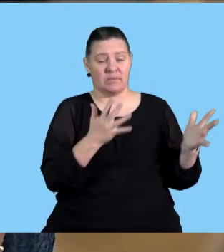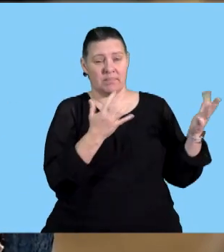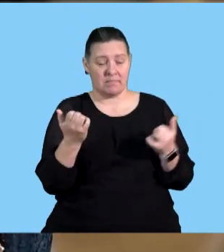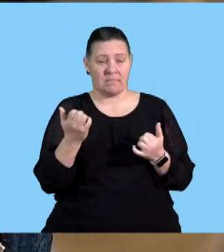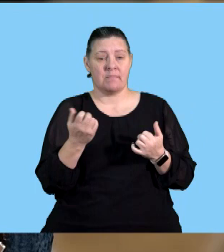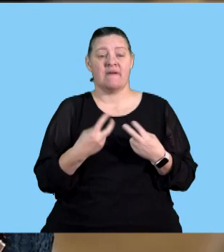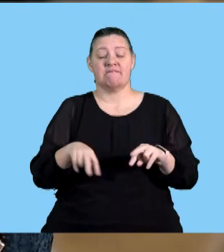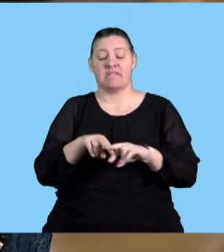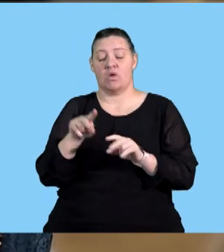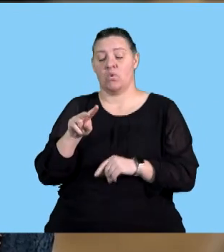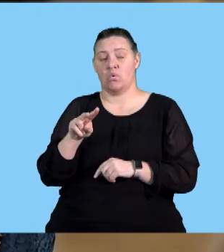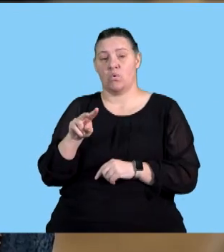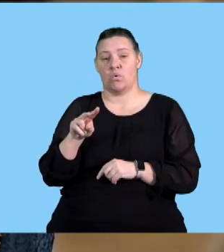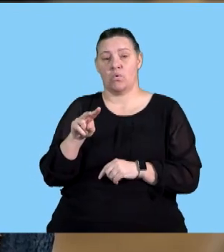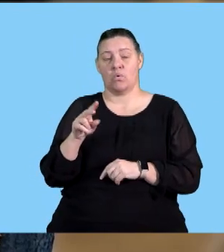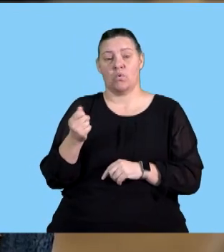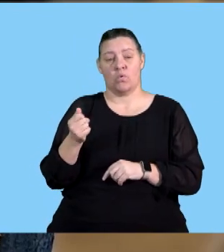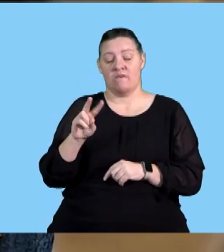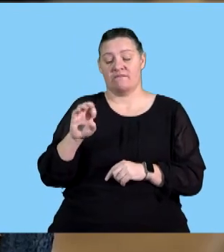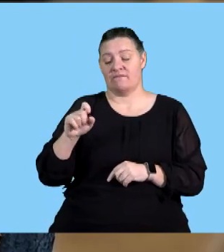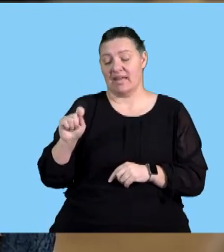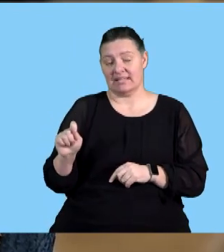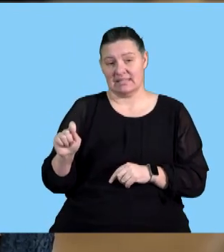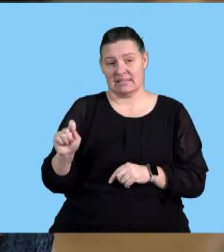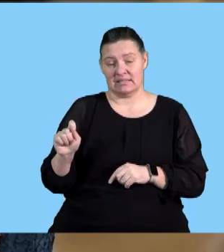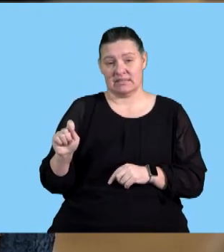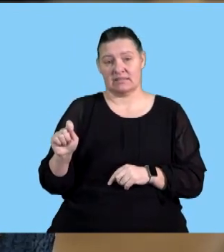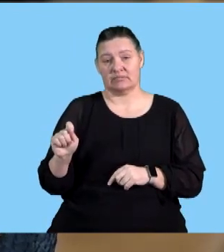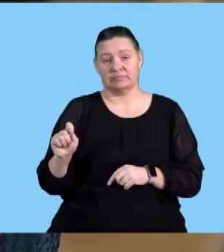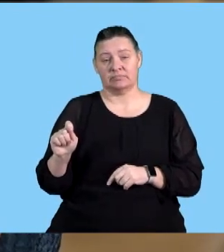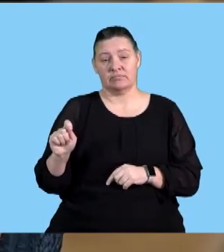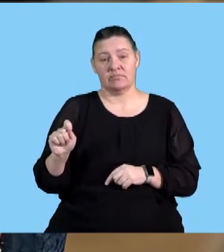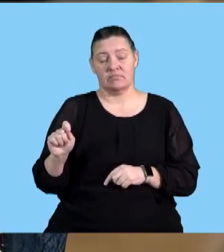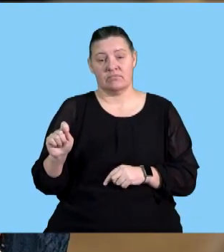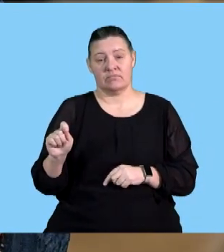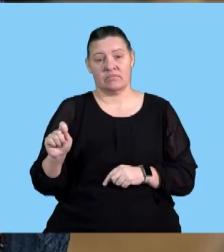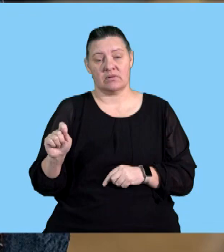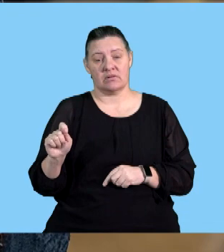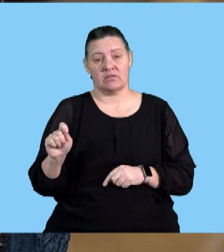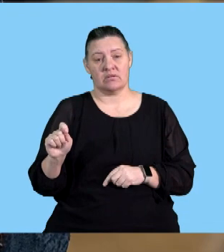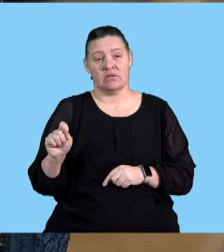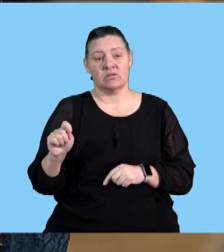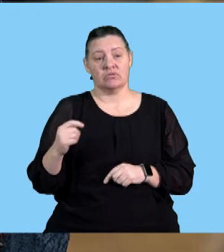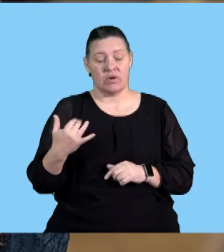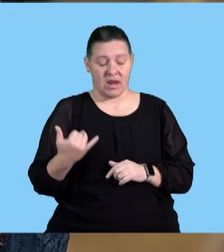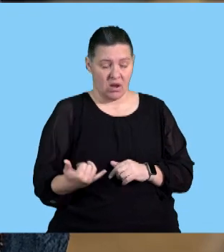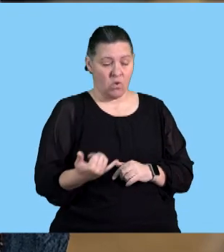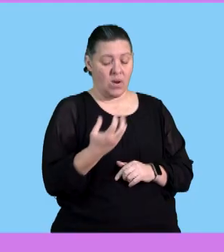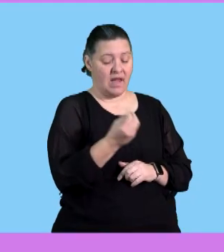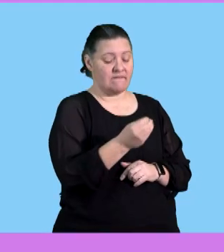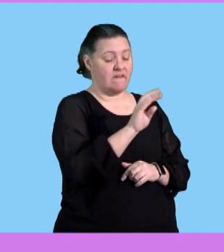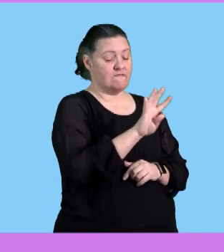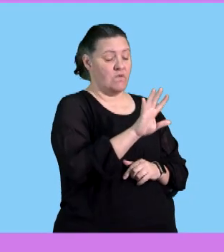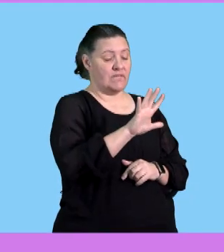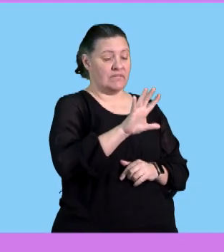already calculated the value of, or the amount of VAT in number A. So now we are going to